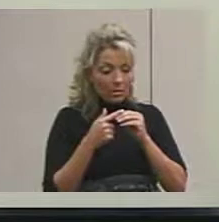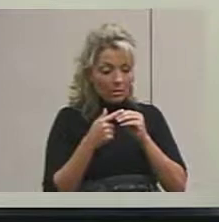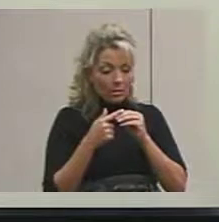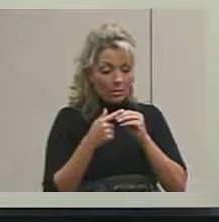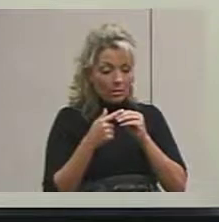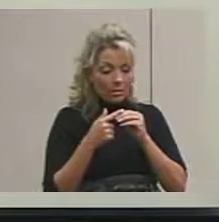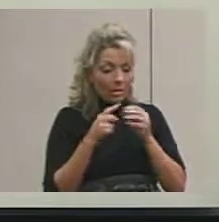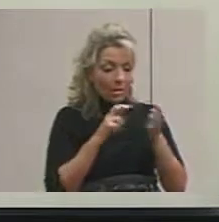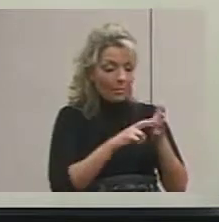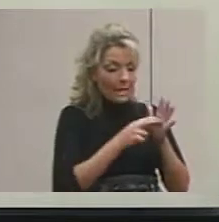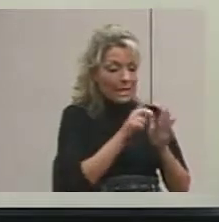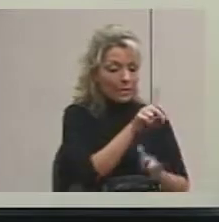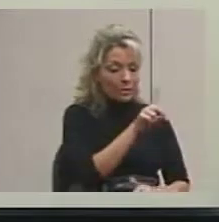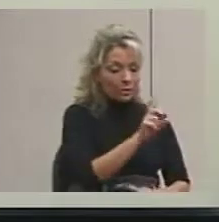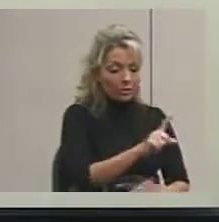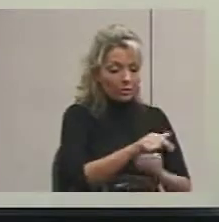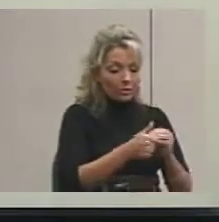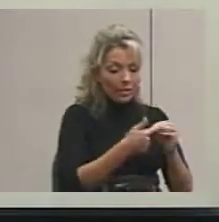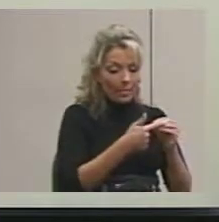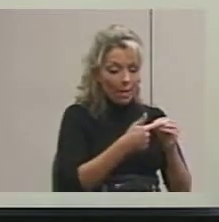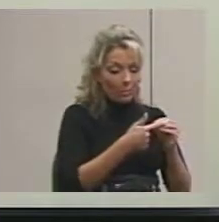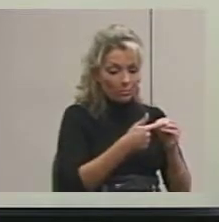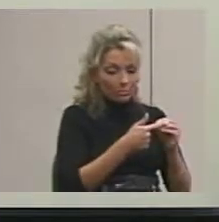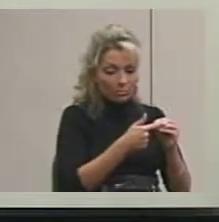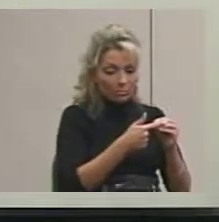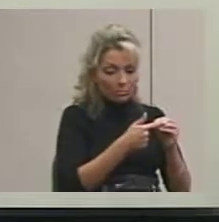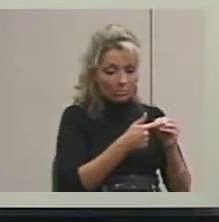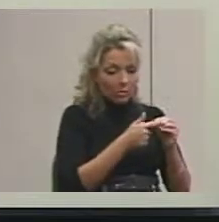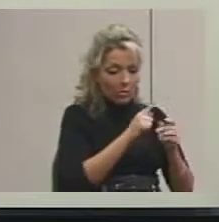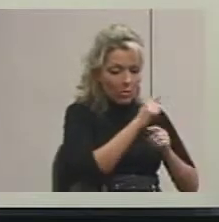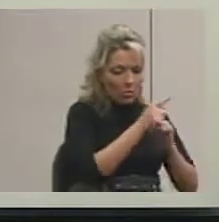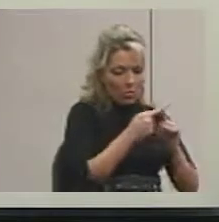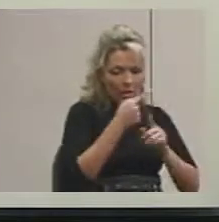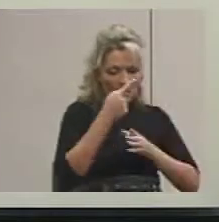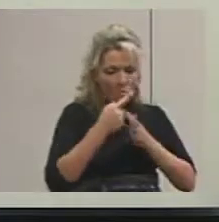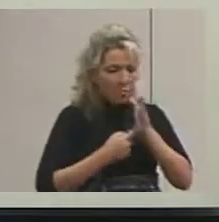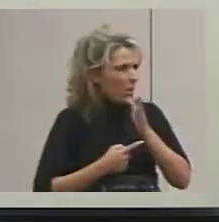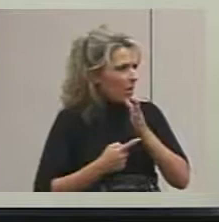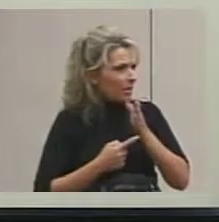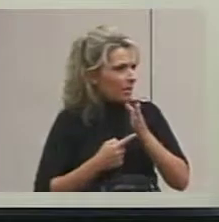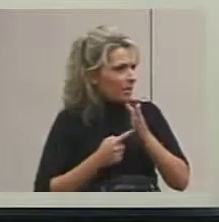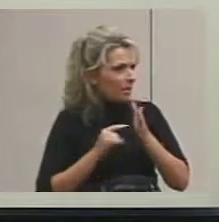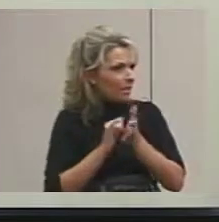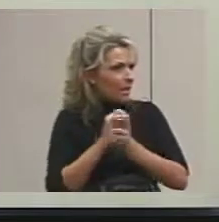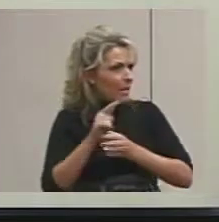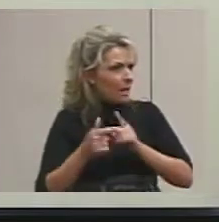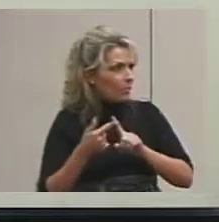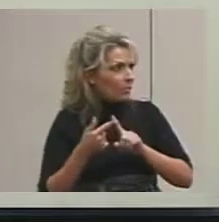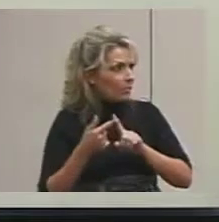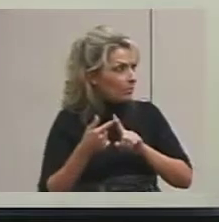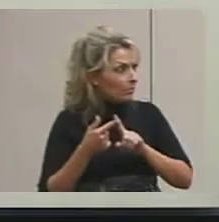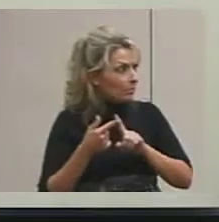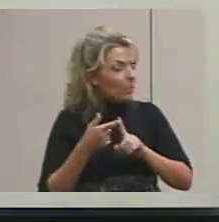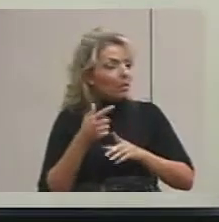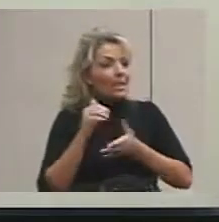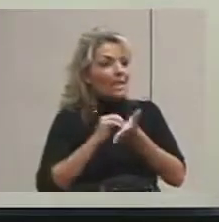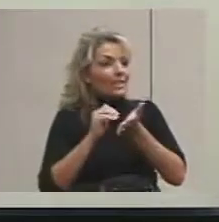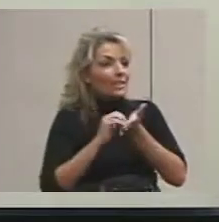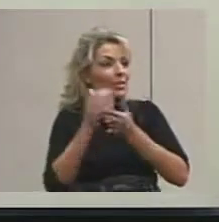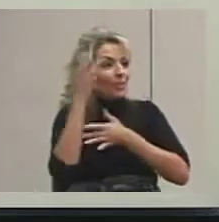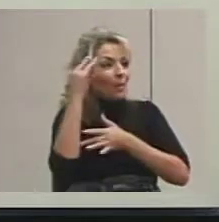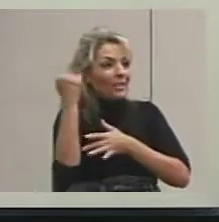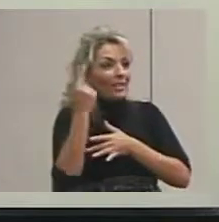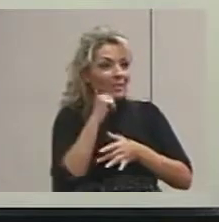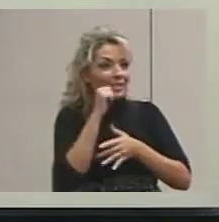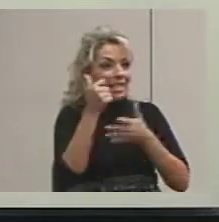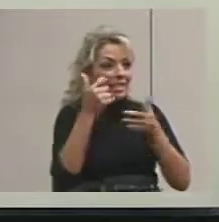with regard to questions about academics, sort of when and what is that typically about? It's usually an excuse for why something's not